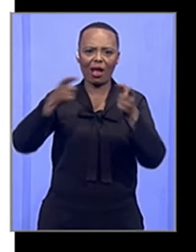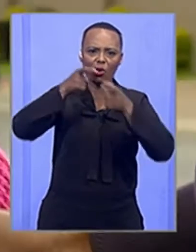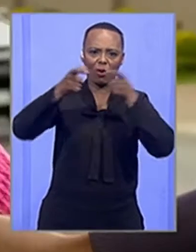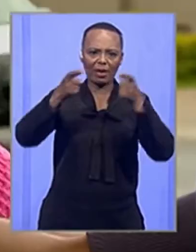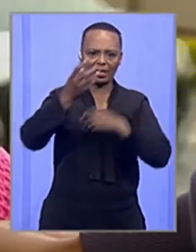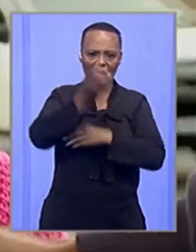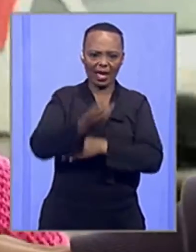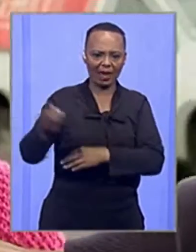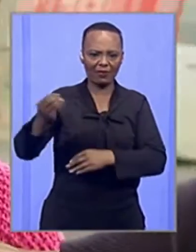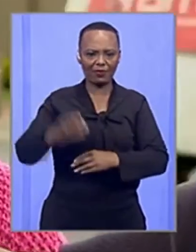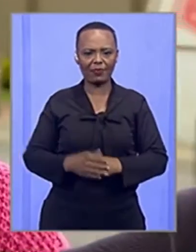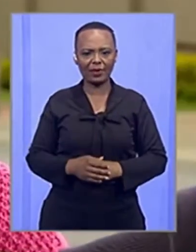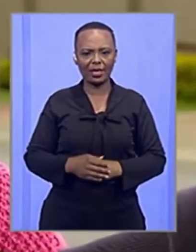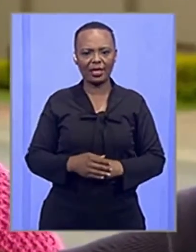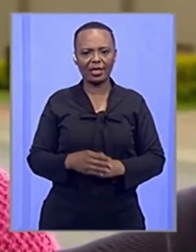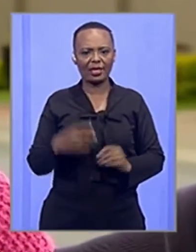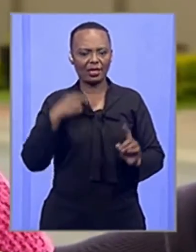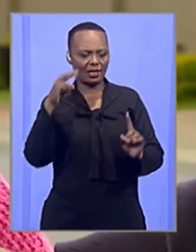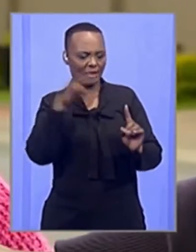farologaneng.